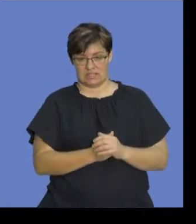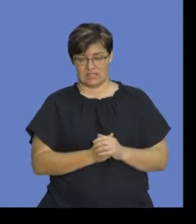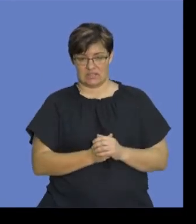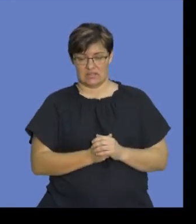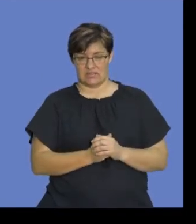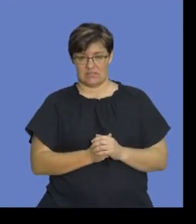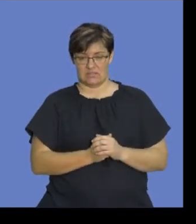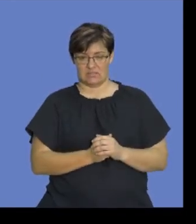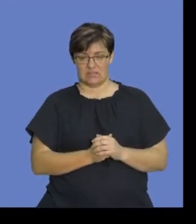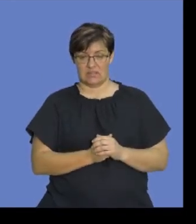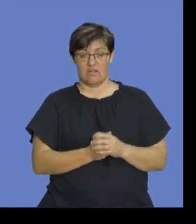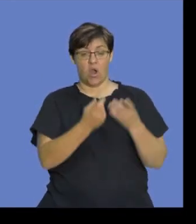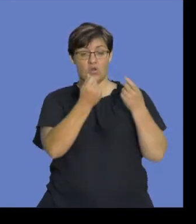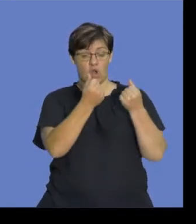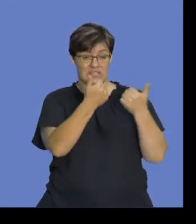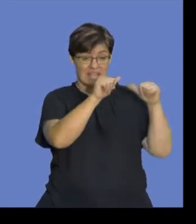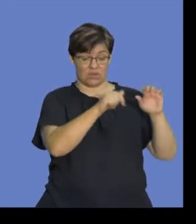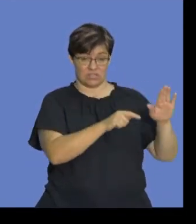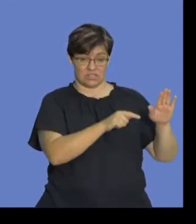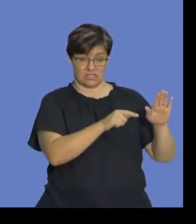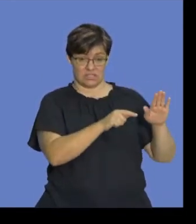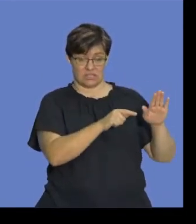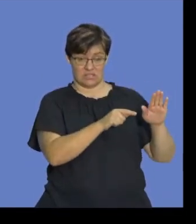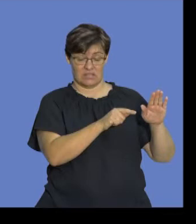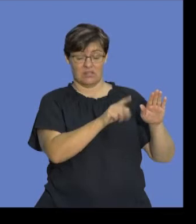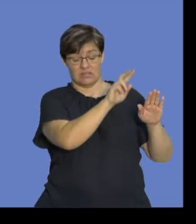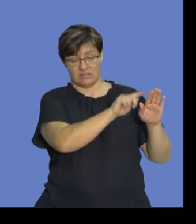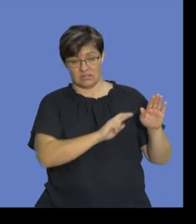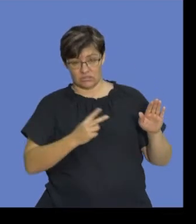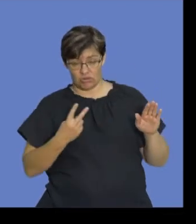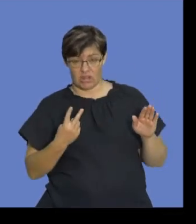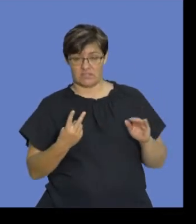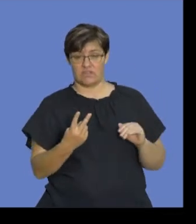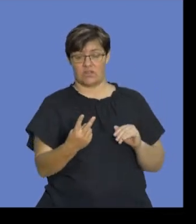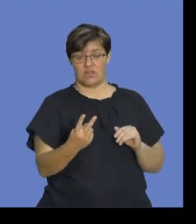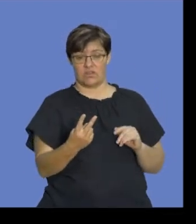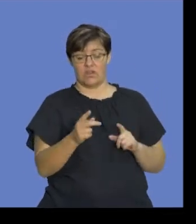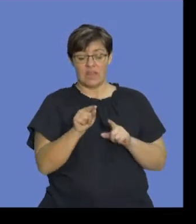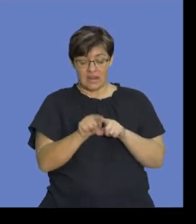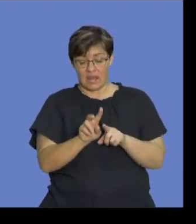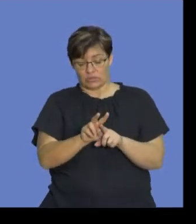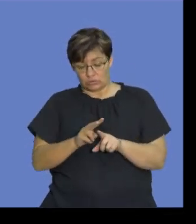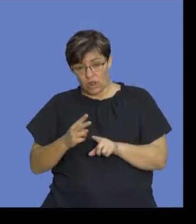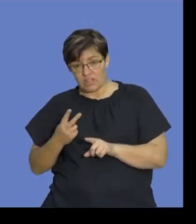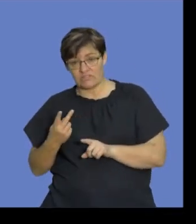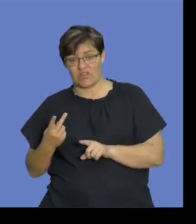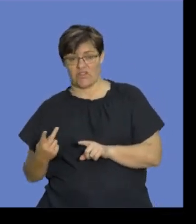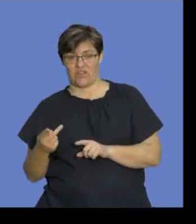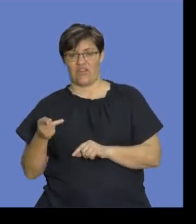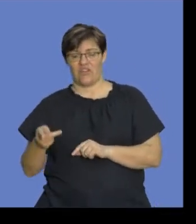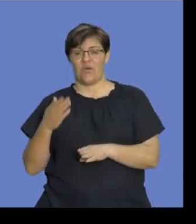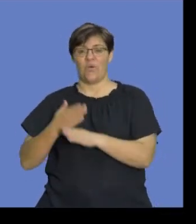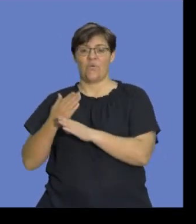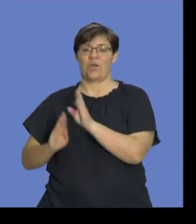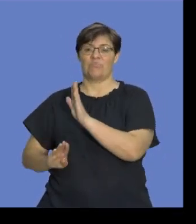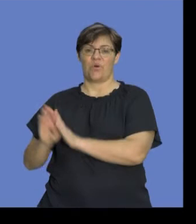cost account, you're going to transfer that cost to your work in progress or